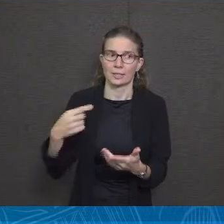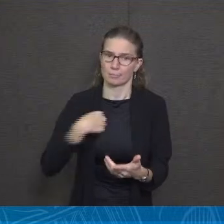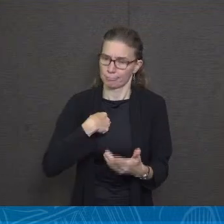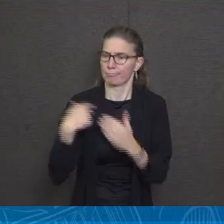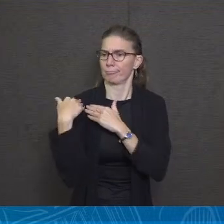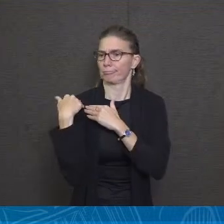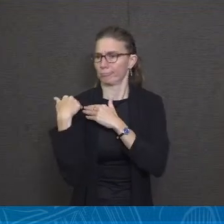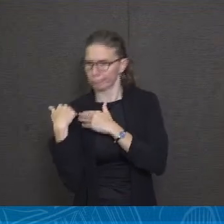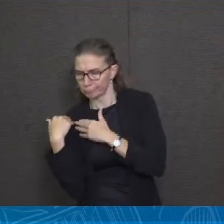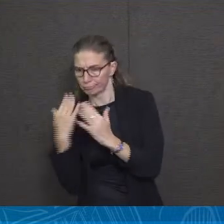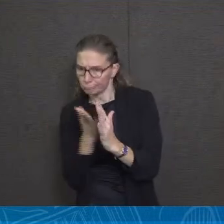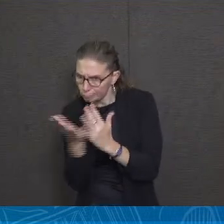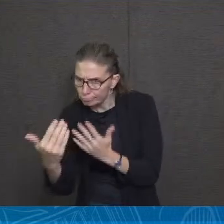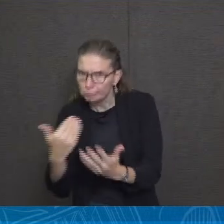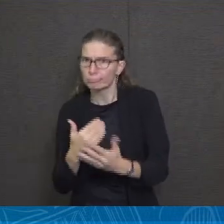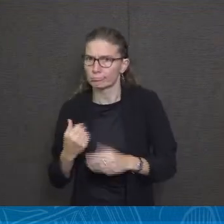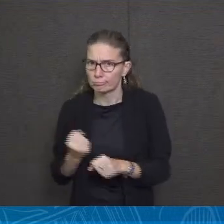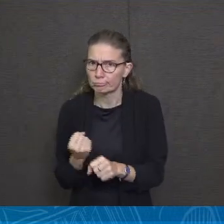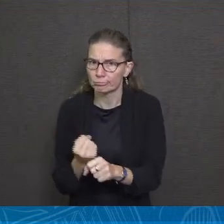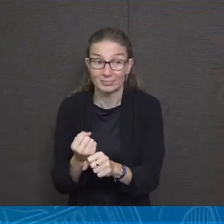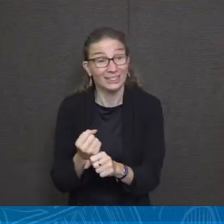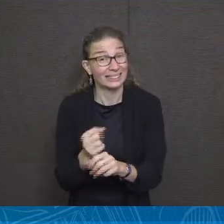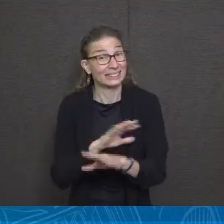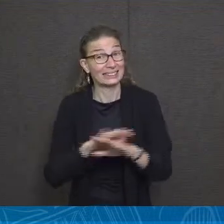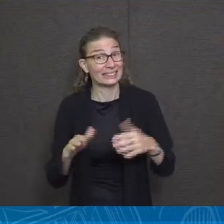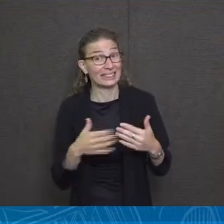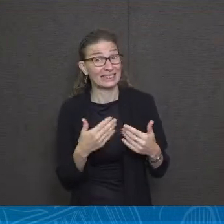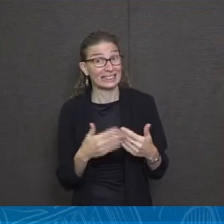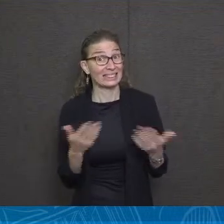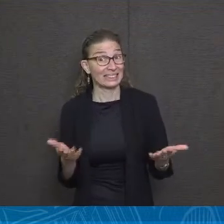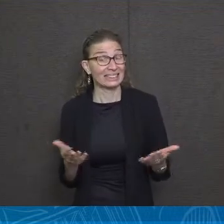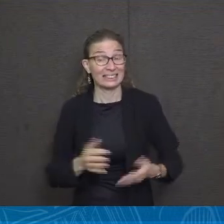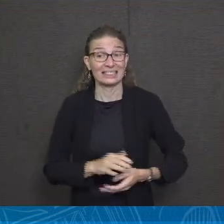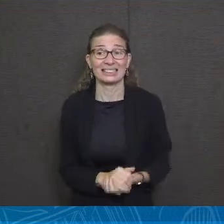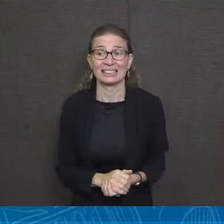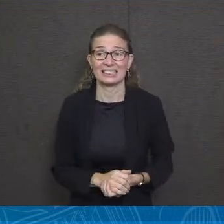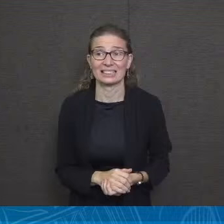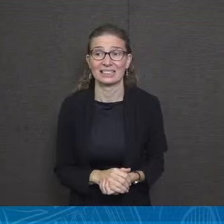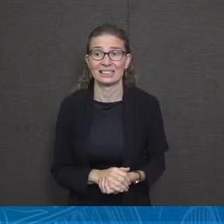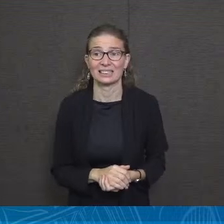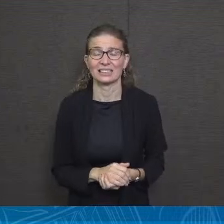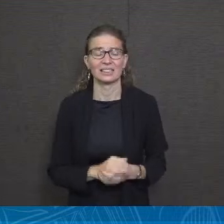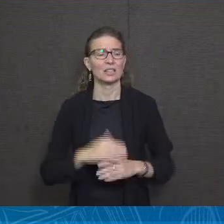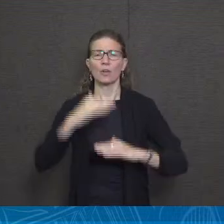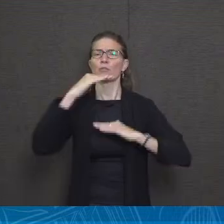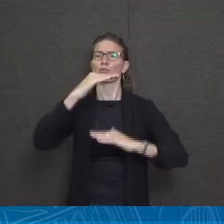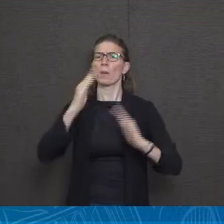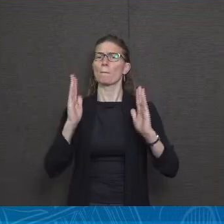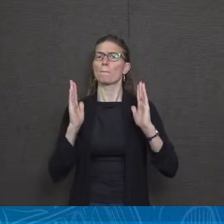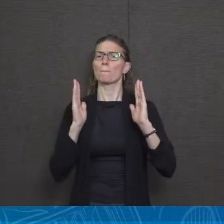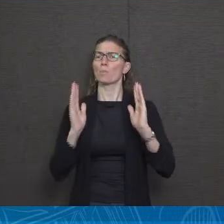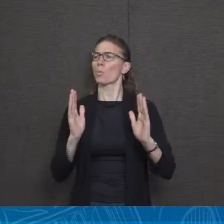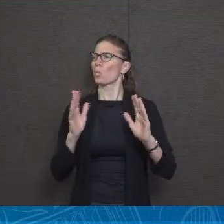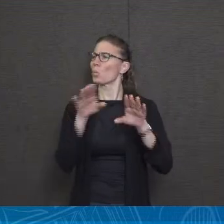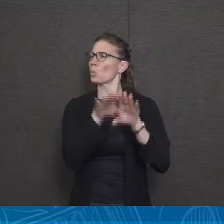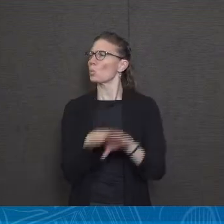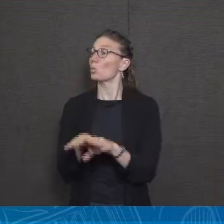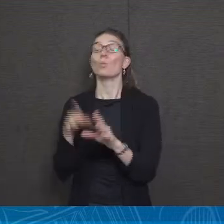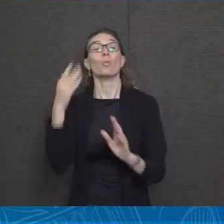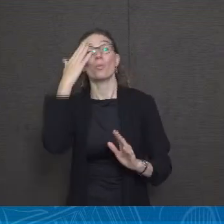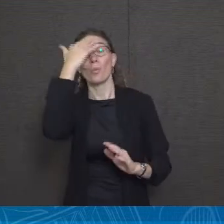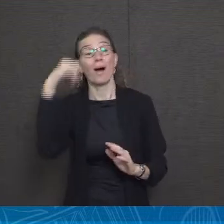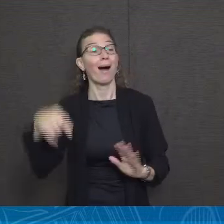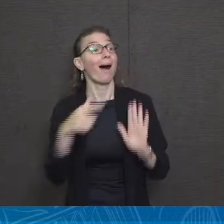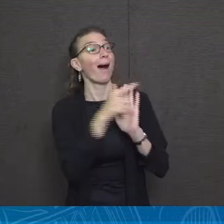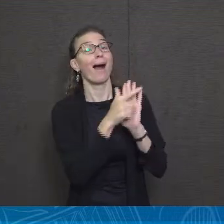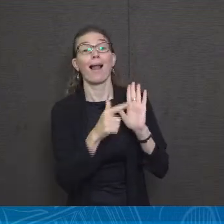diligence? It's not easy. What type of normative frameworks we need to use? We know that to pass a law, it doesn't take 3